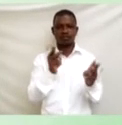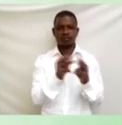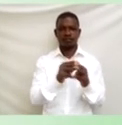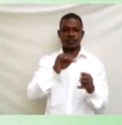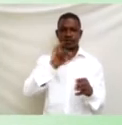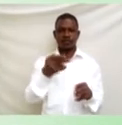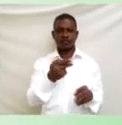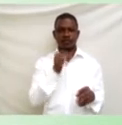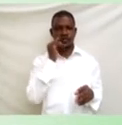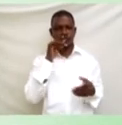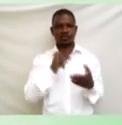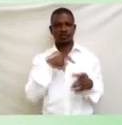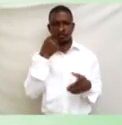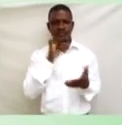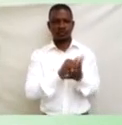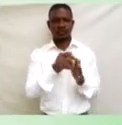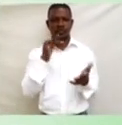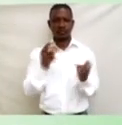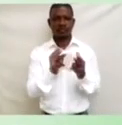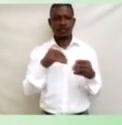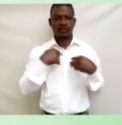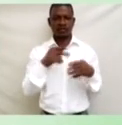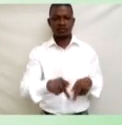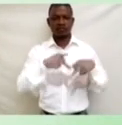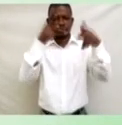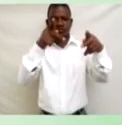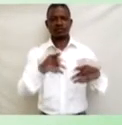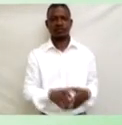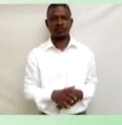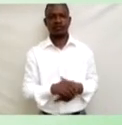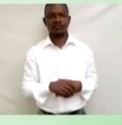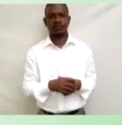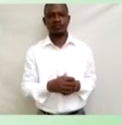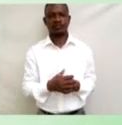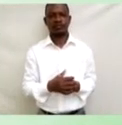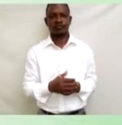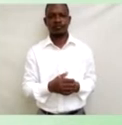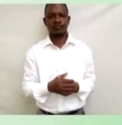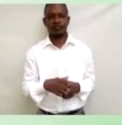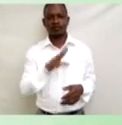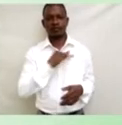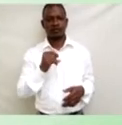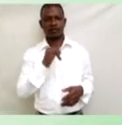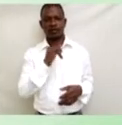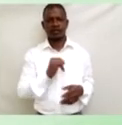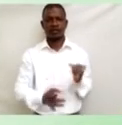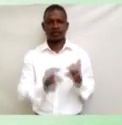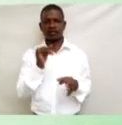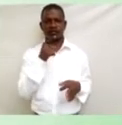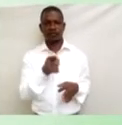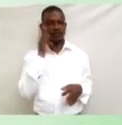if you happen to meet John, tell him that the meeting has been postponed.